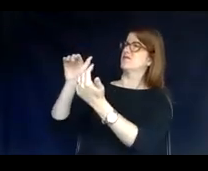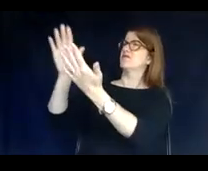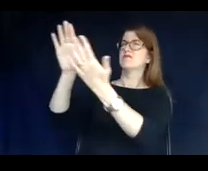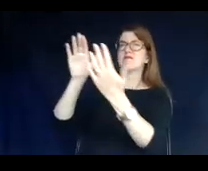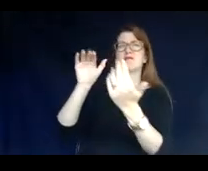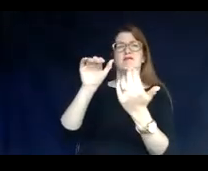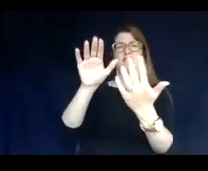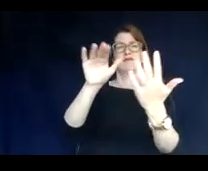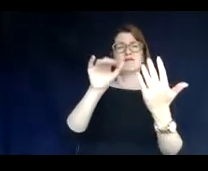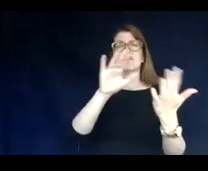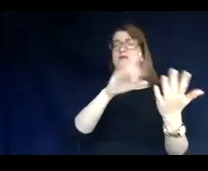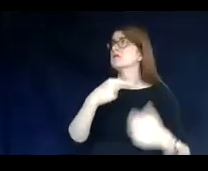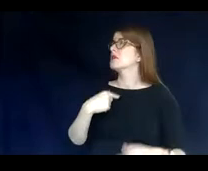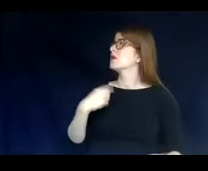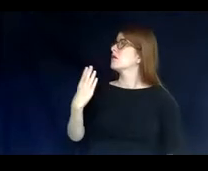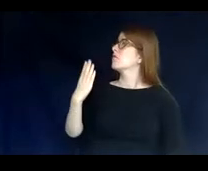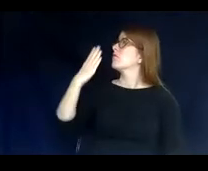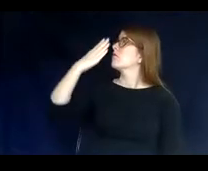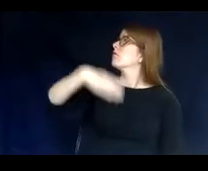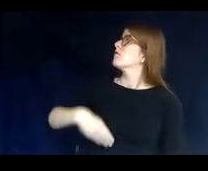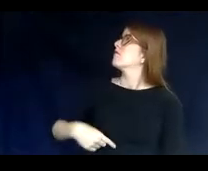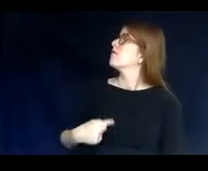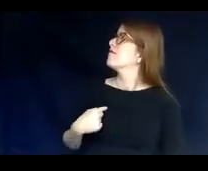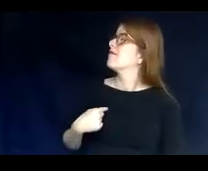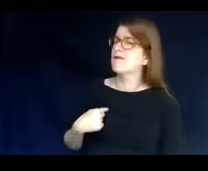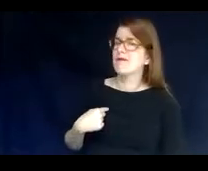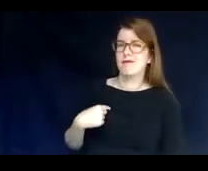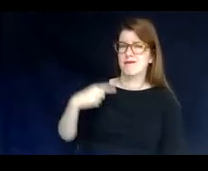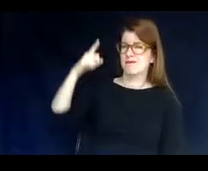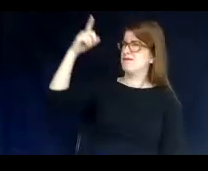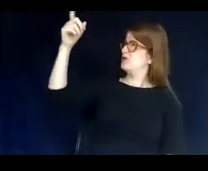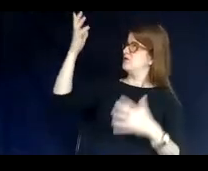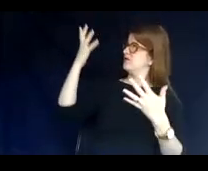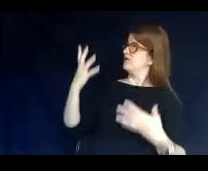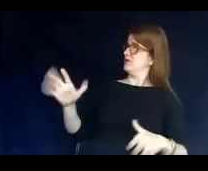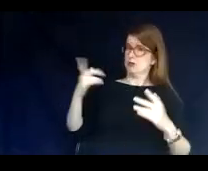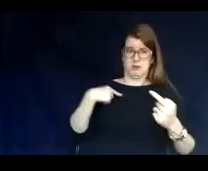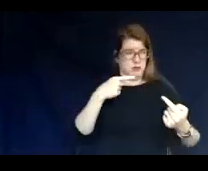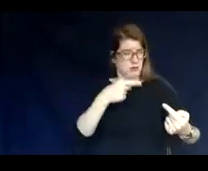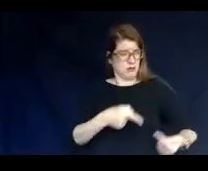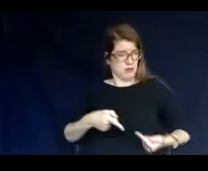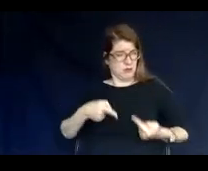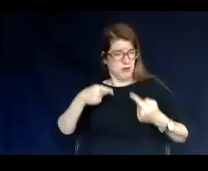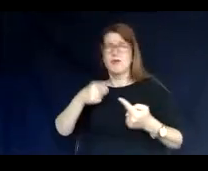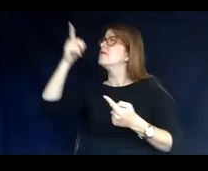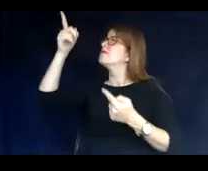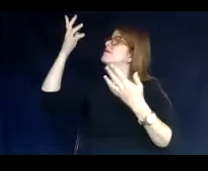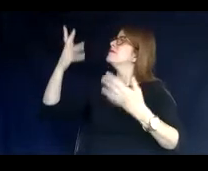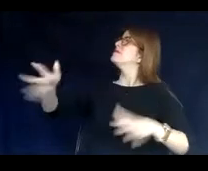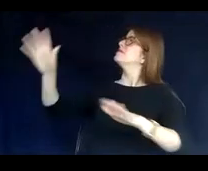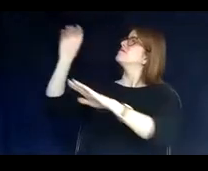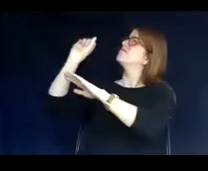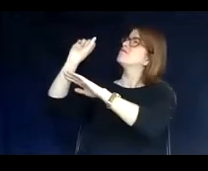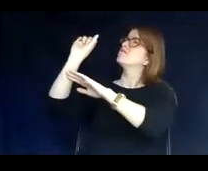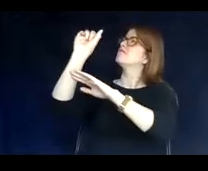before I know that you've even gone to win